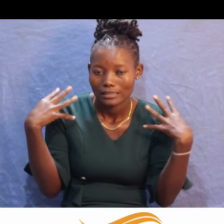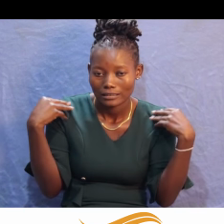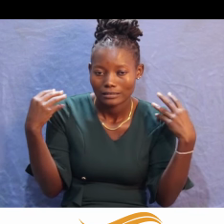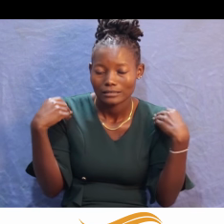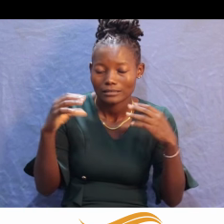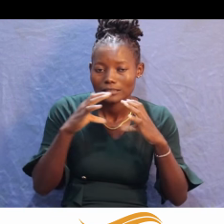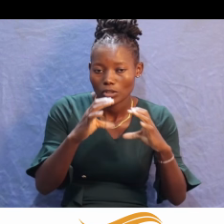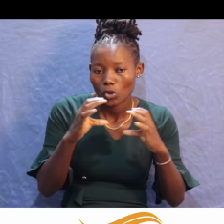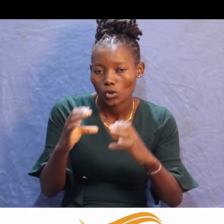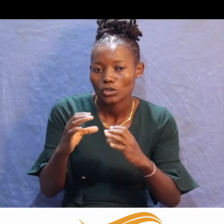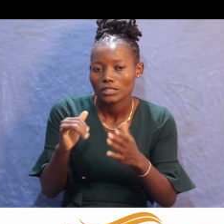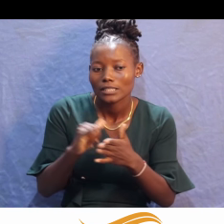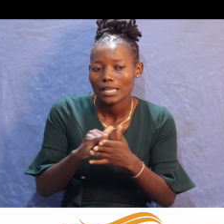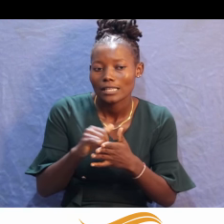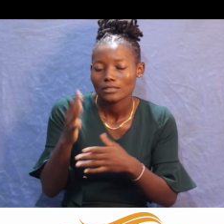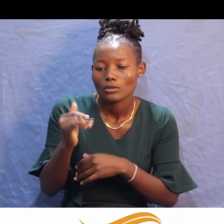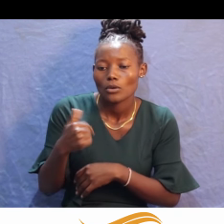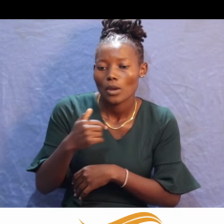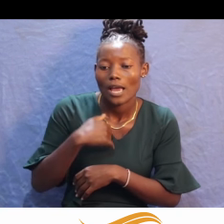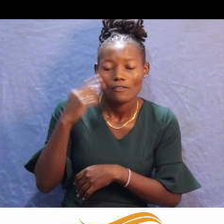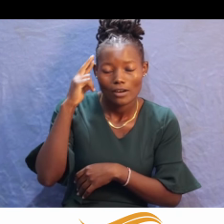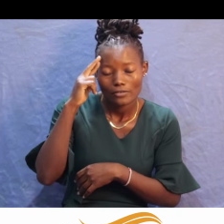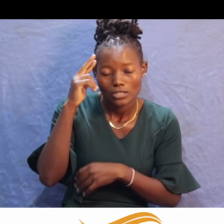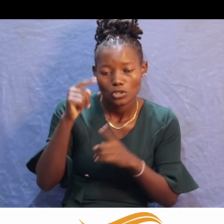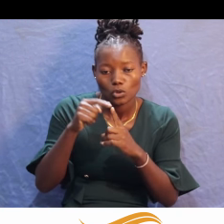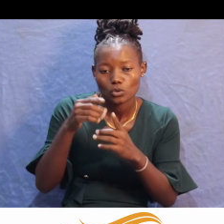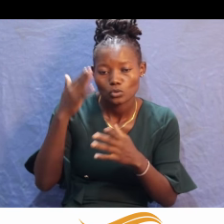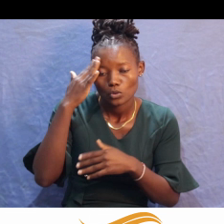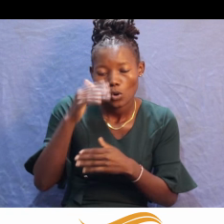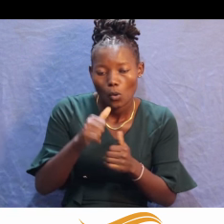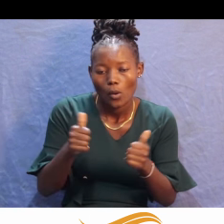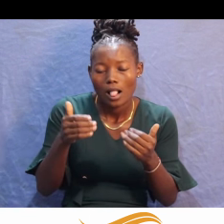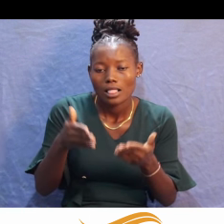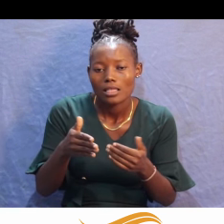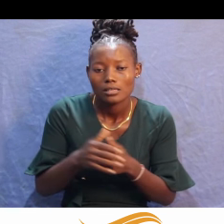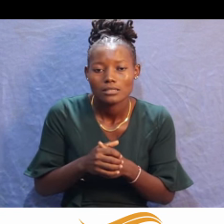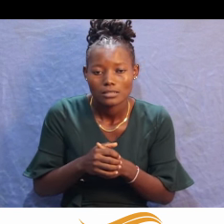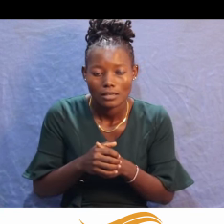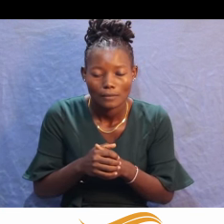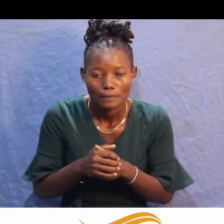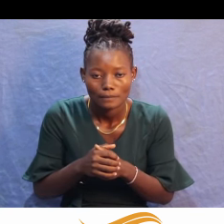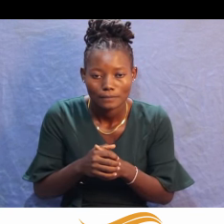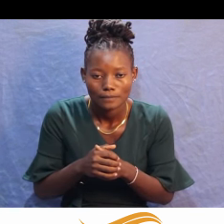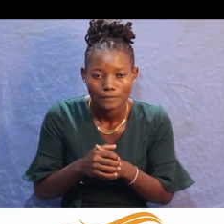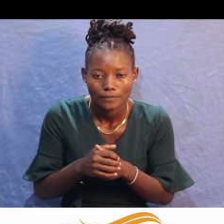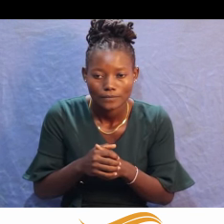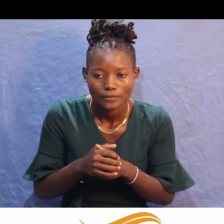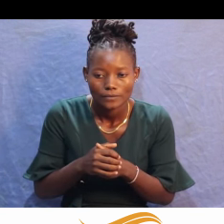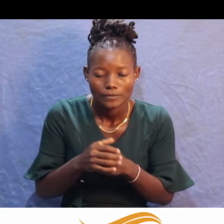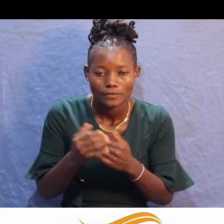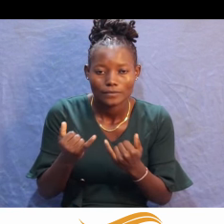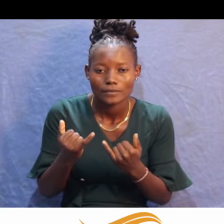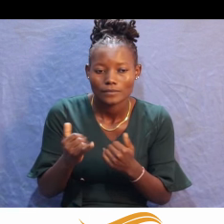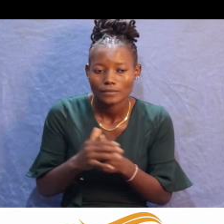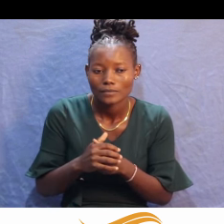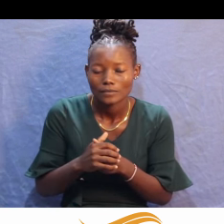coaching. So there's a reason we need to know this material. And I stole this off the internet,